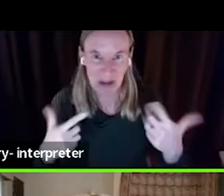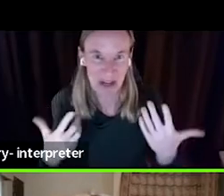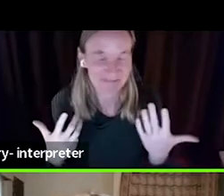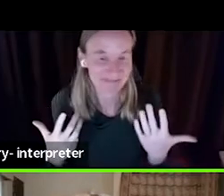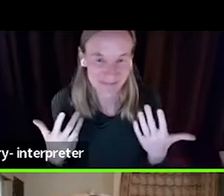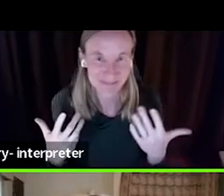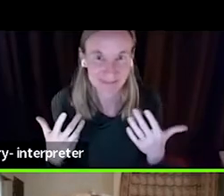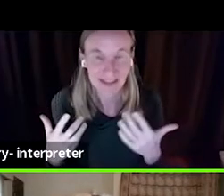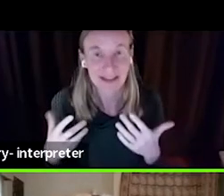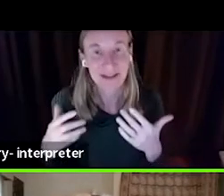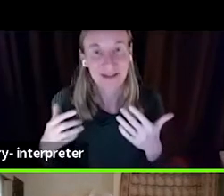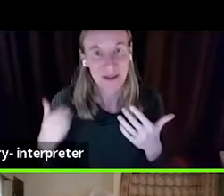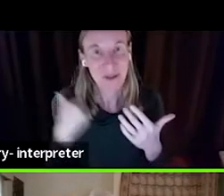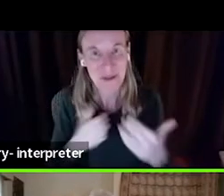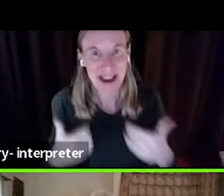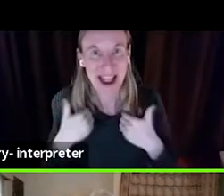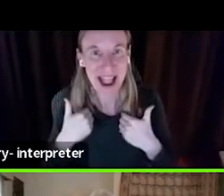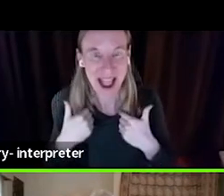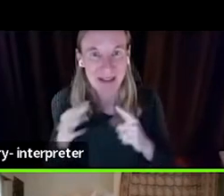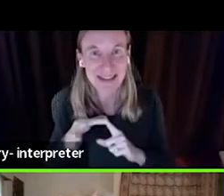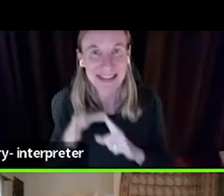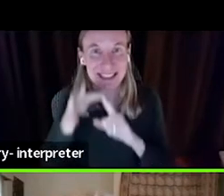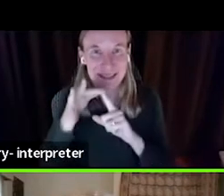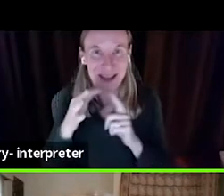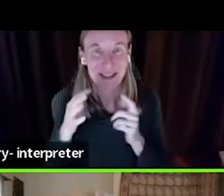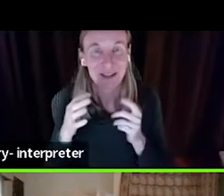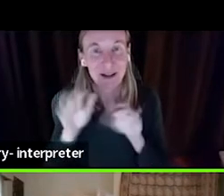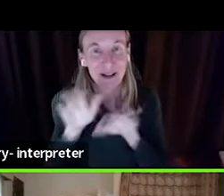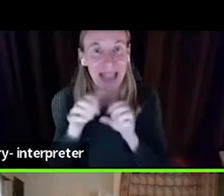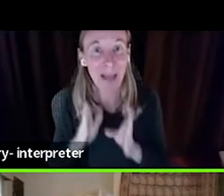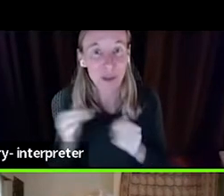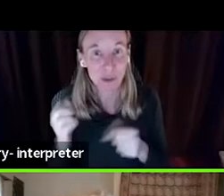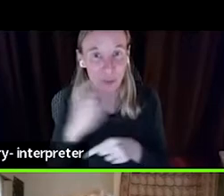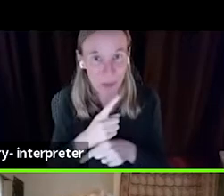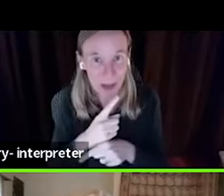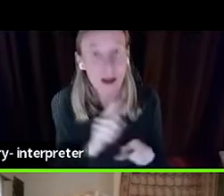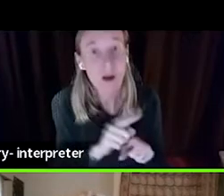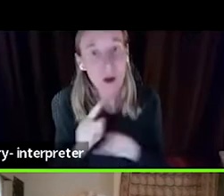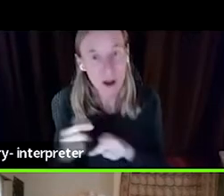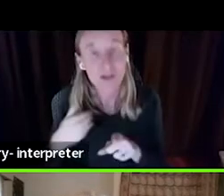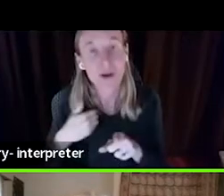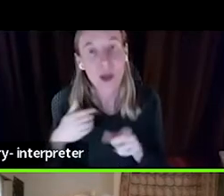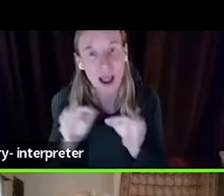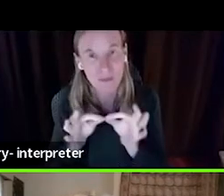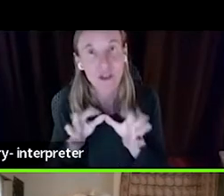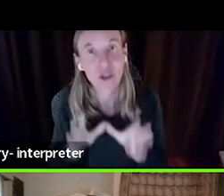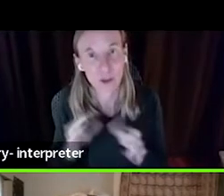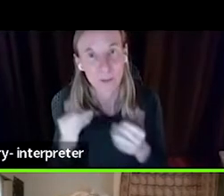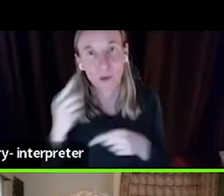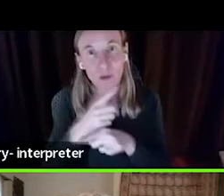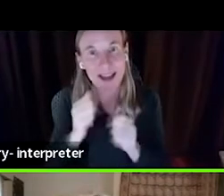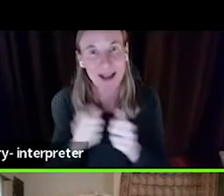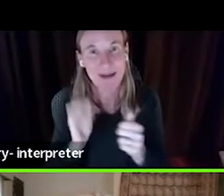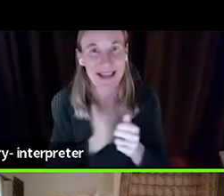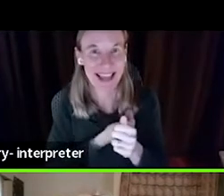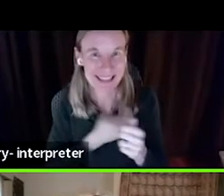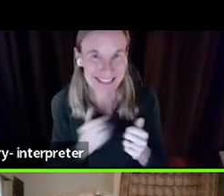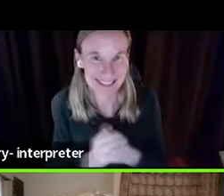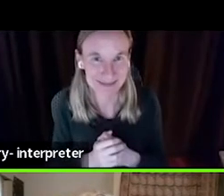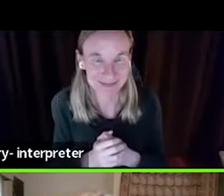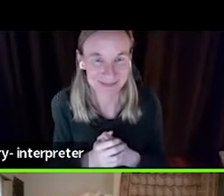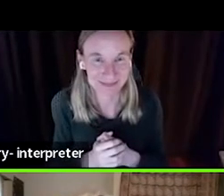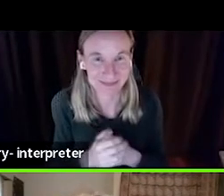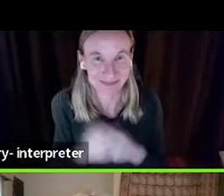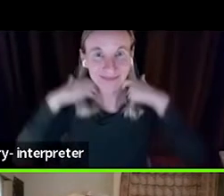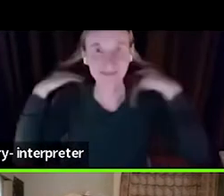We're having a special closed captioner today and we have an ASL interpreter with us. And we